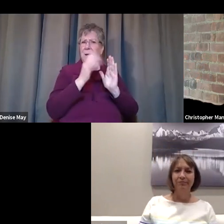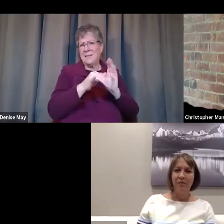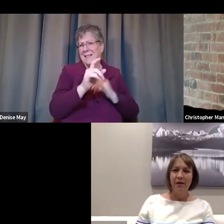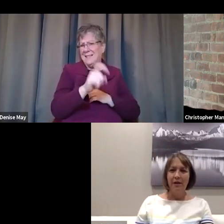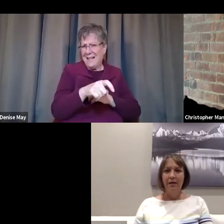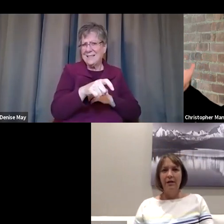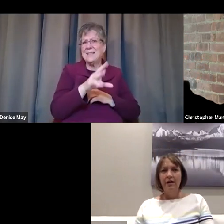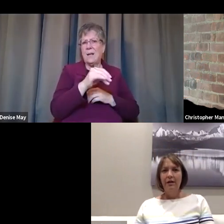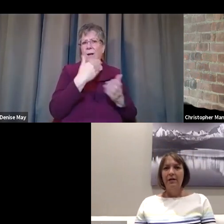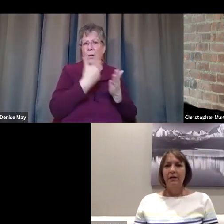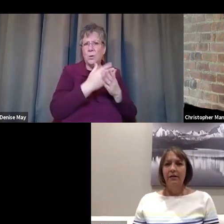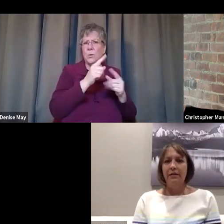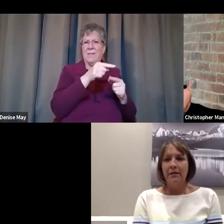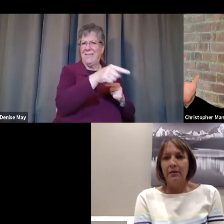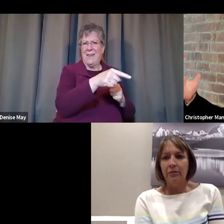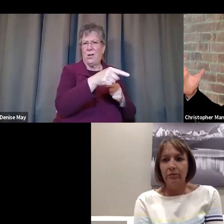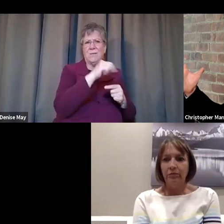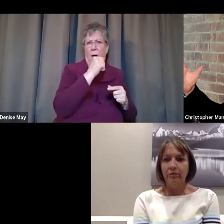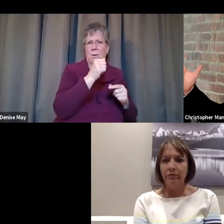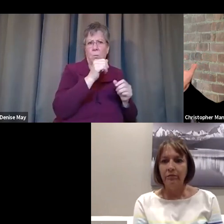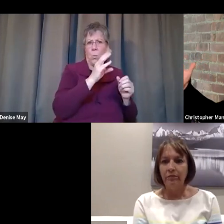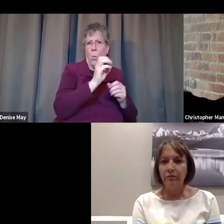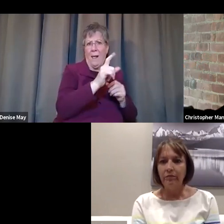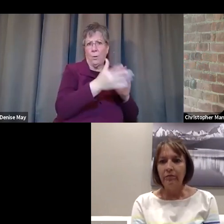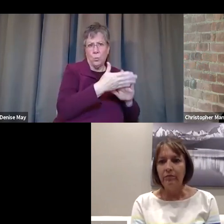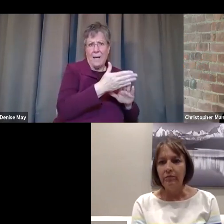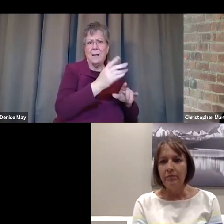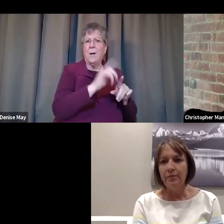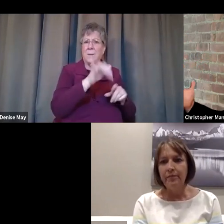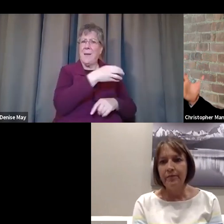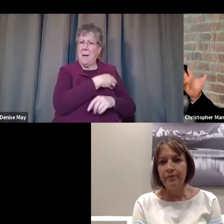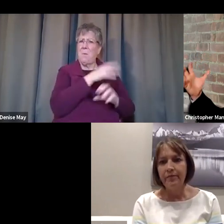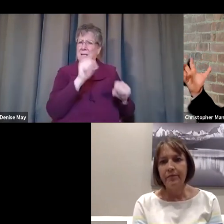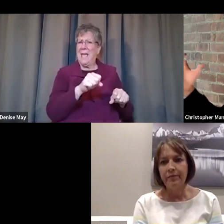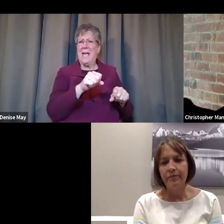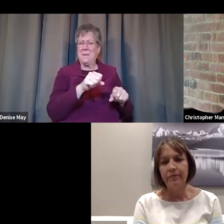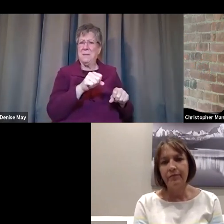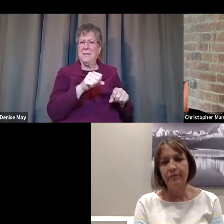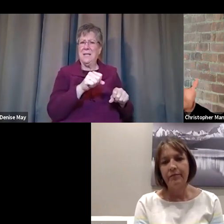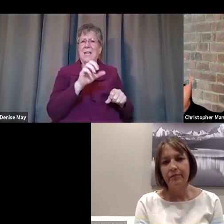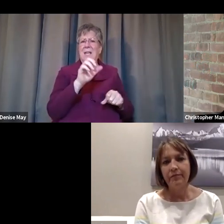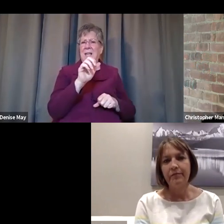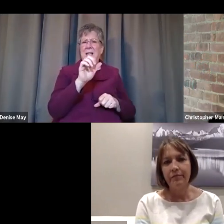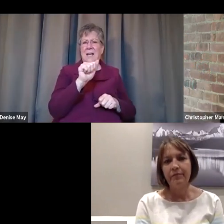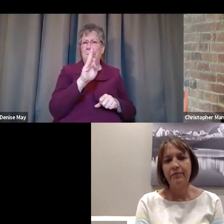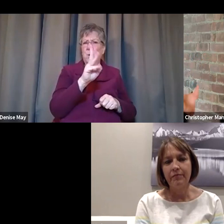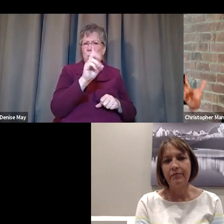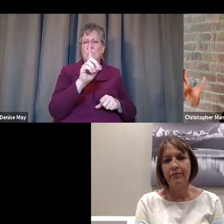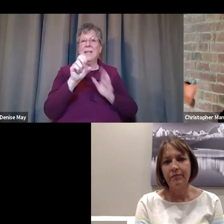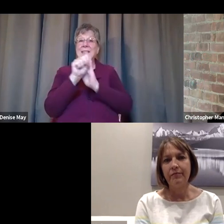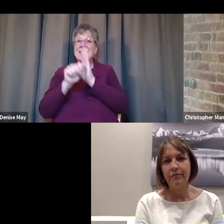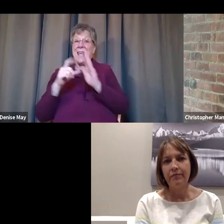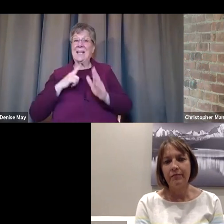and good when they're not well run. But that power could be abused. State legislatures moving to